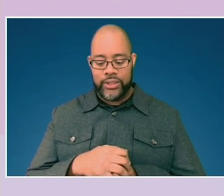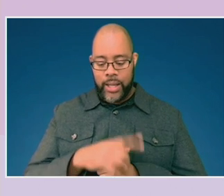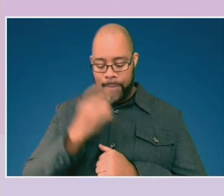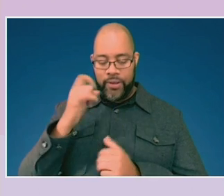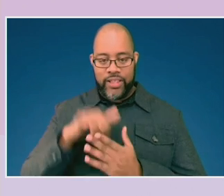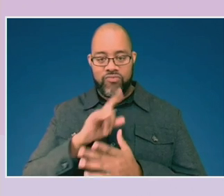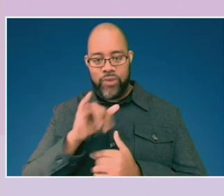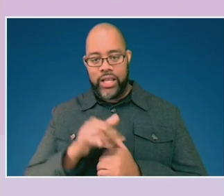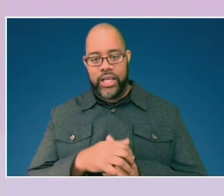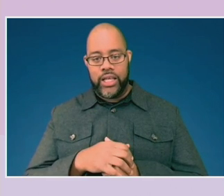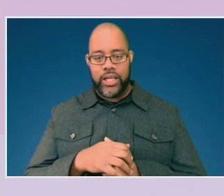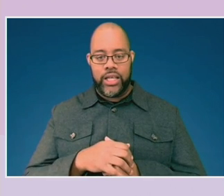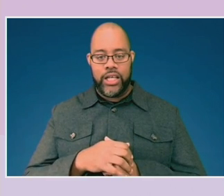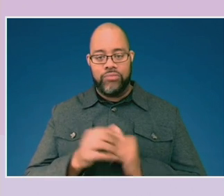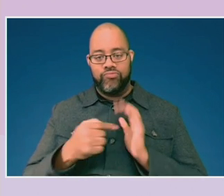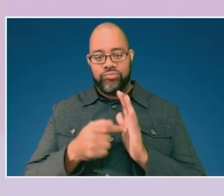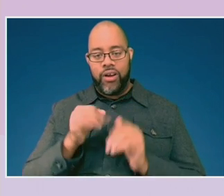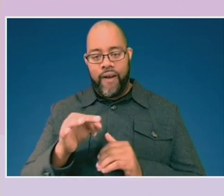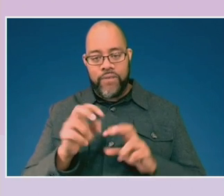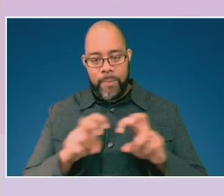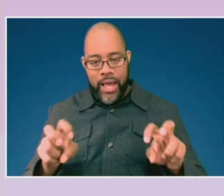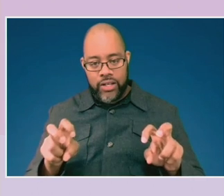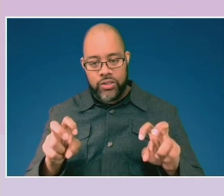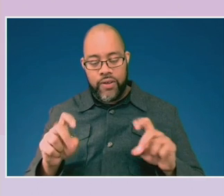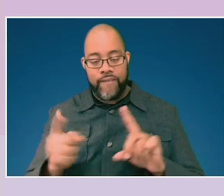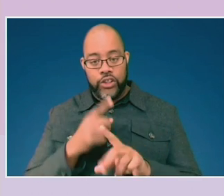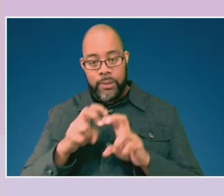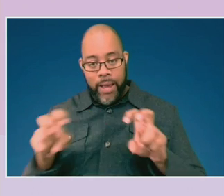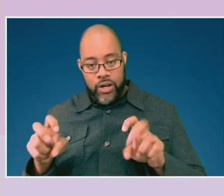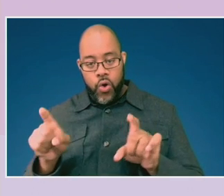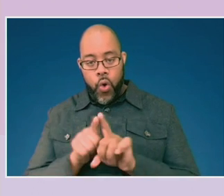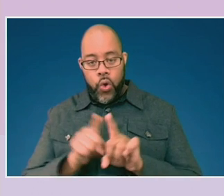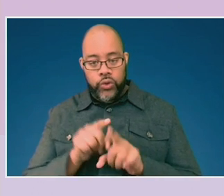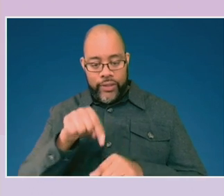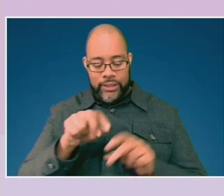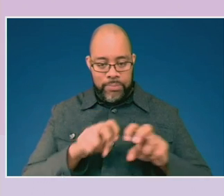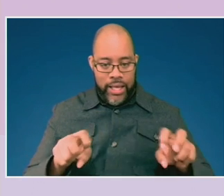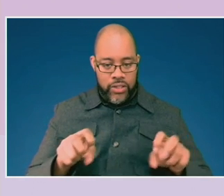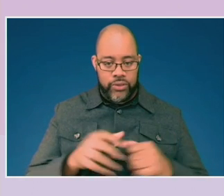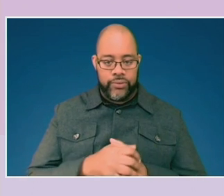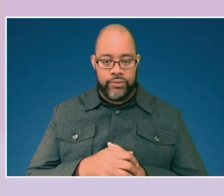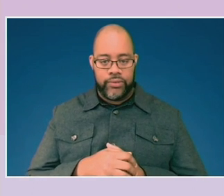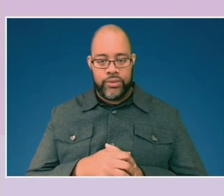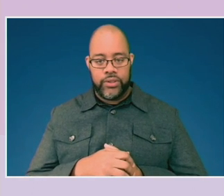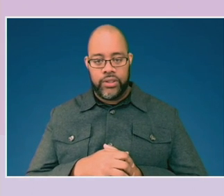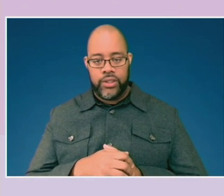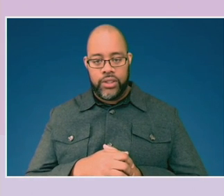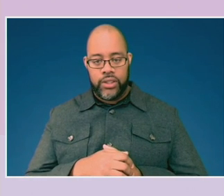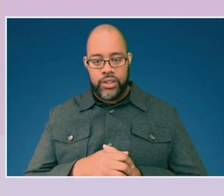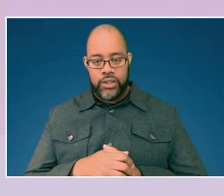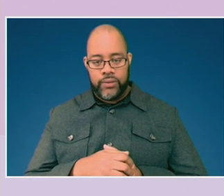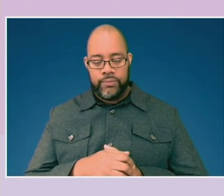really is reflective of the panel, the first panel, as well as this panel, which is